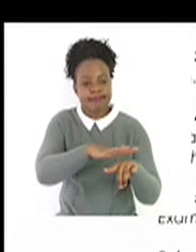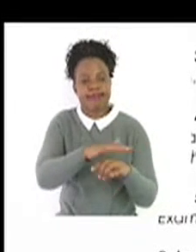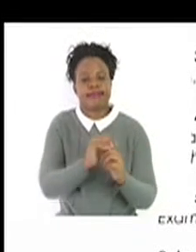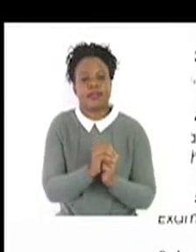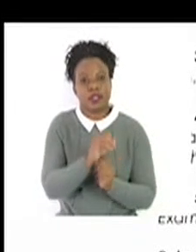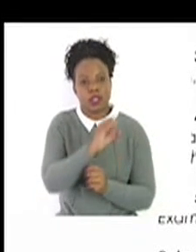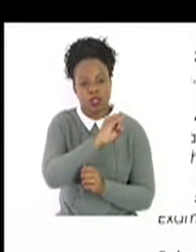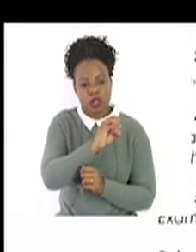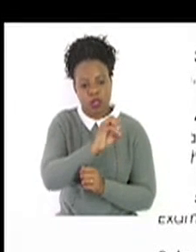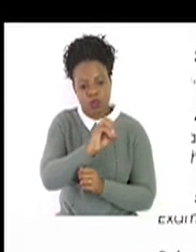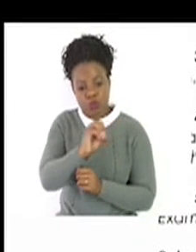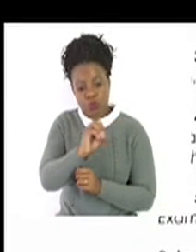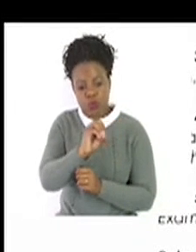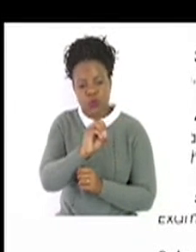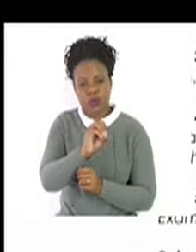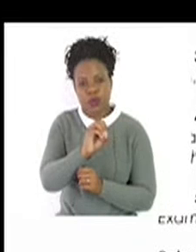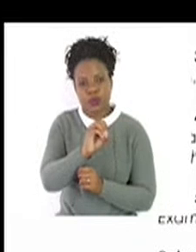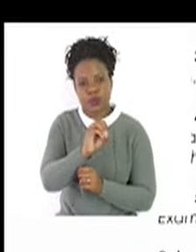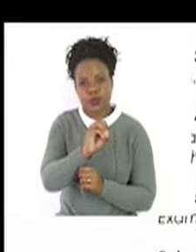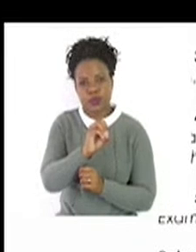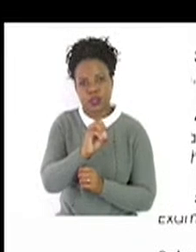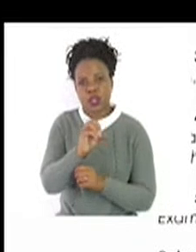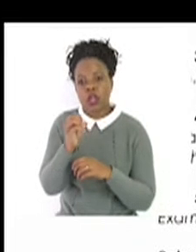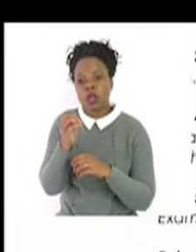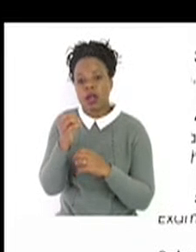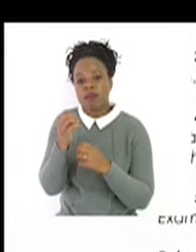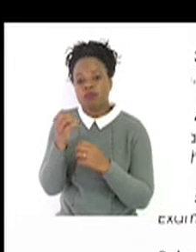Zoo. 2 zoos.